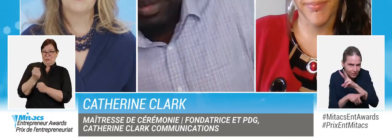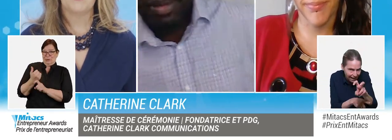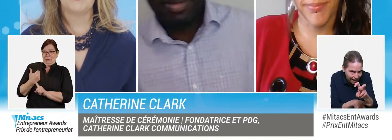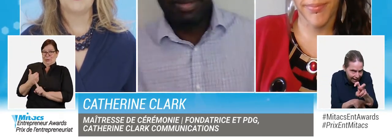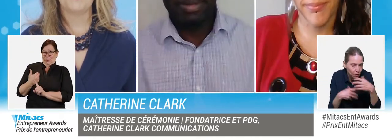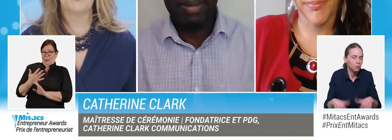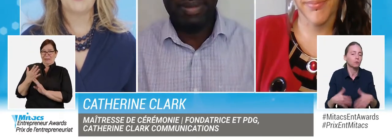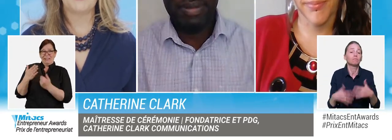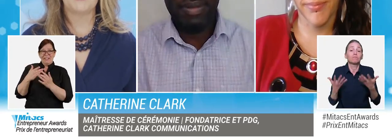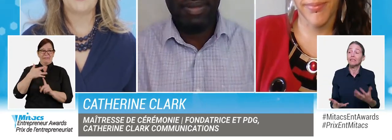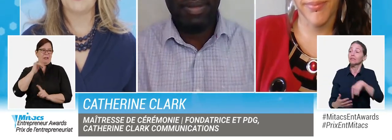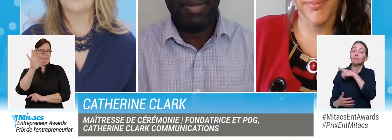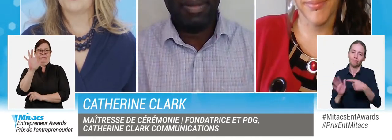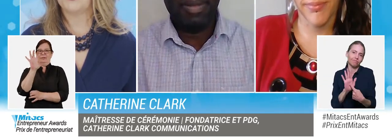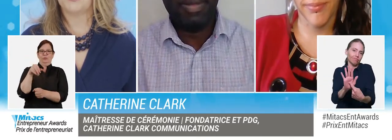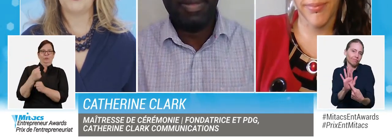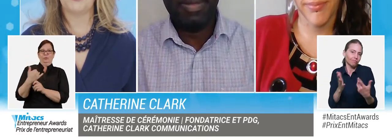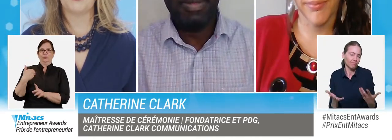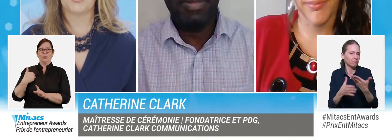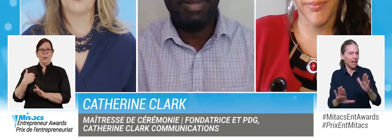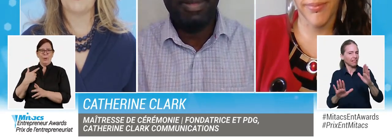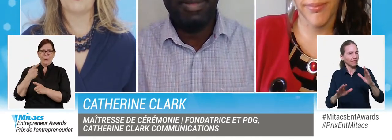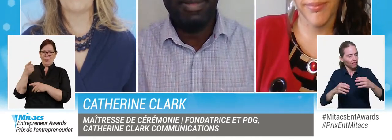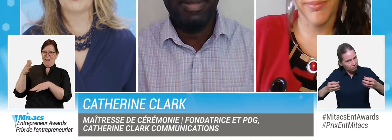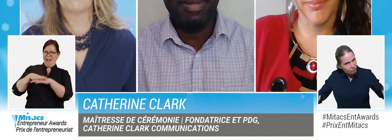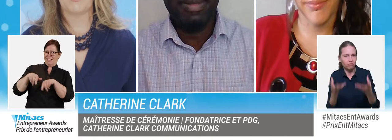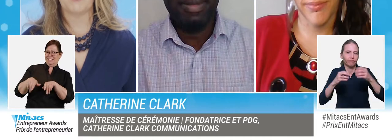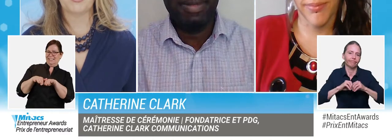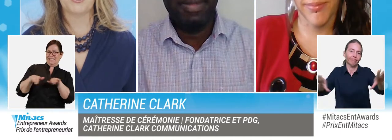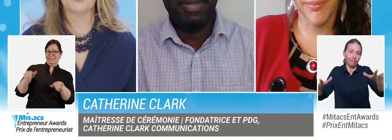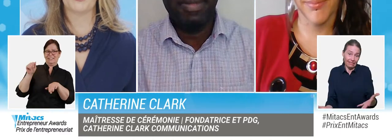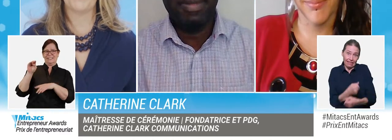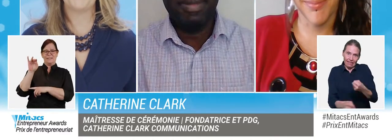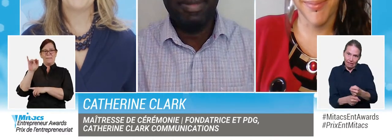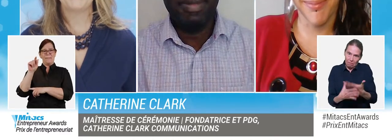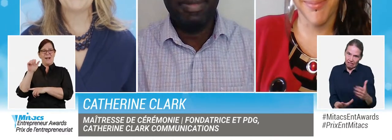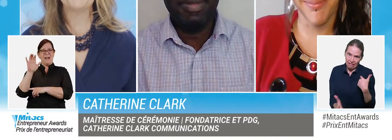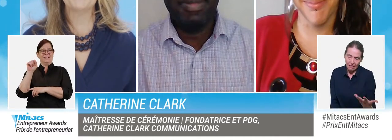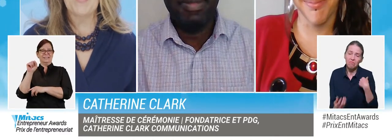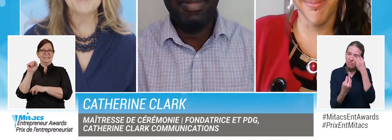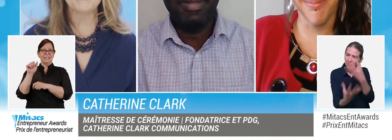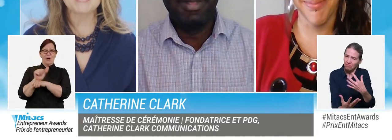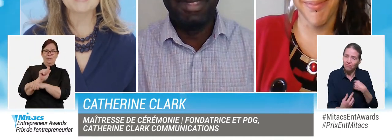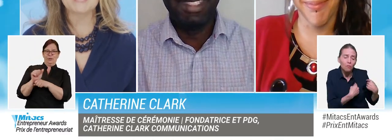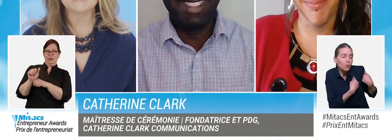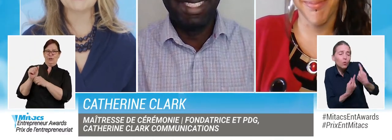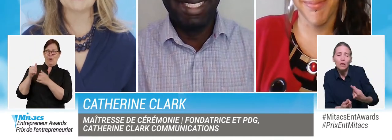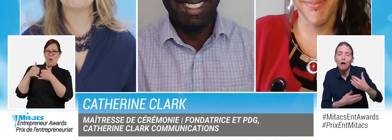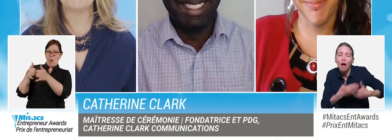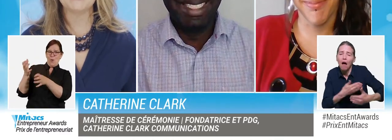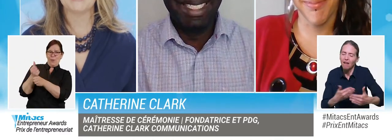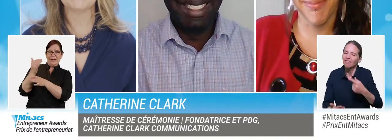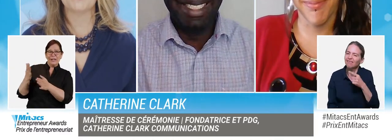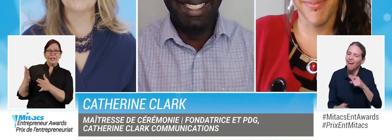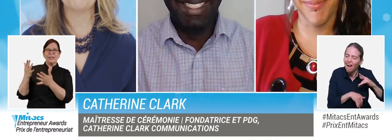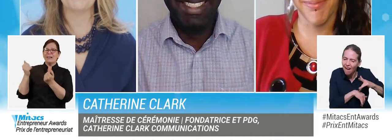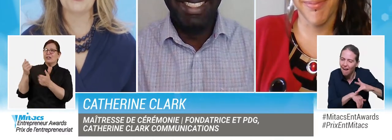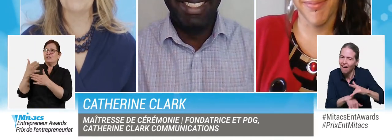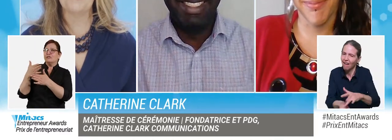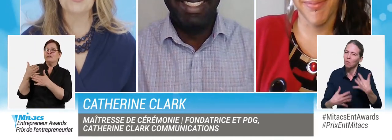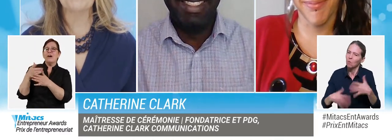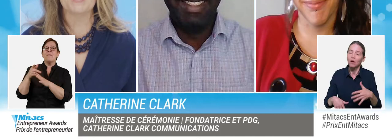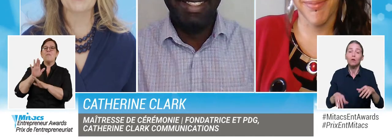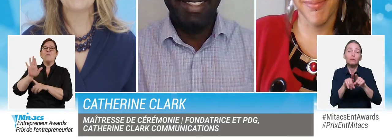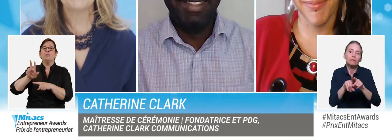time. In 2019, that's just 2 years ago, even though it feels like 500 years ago, you were on this stage as a Mitacs